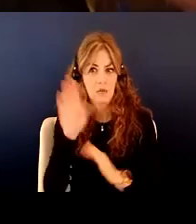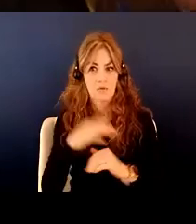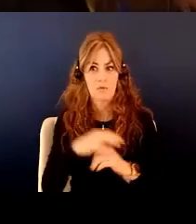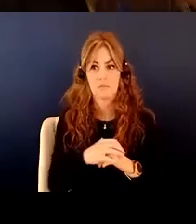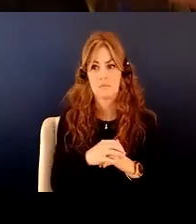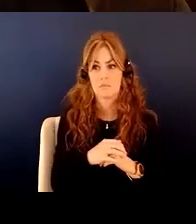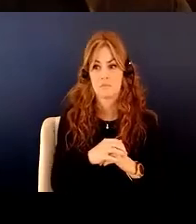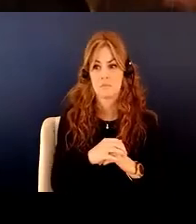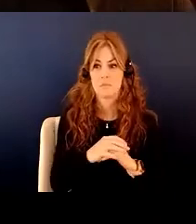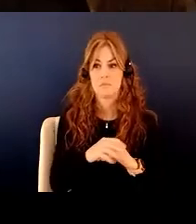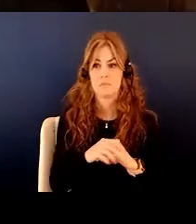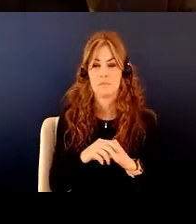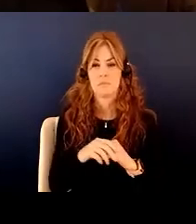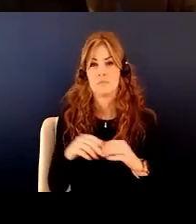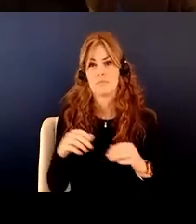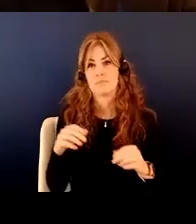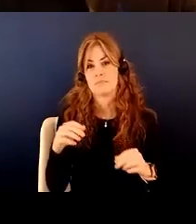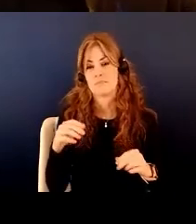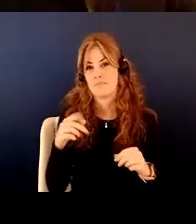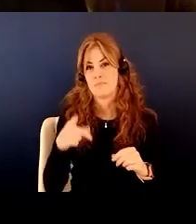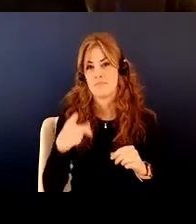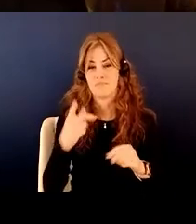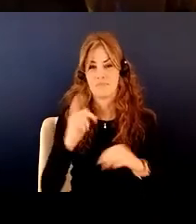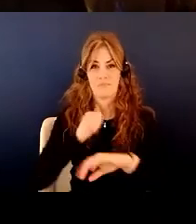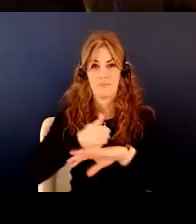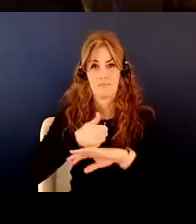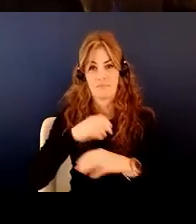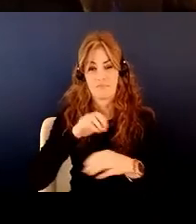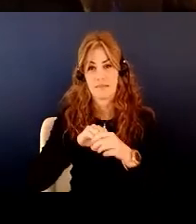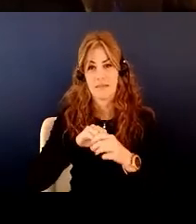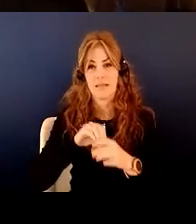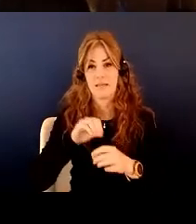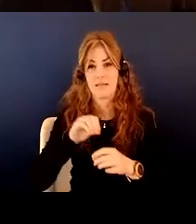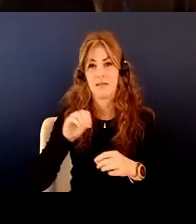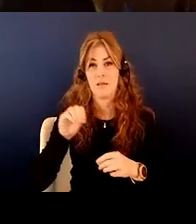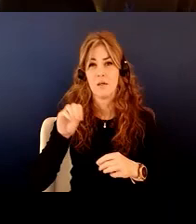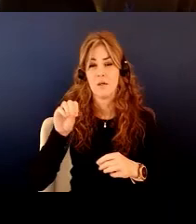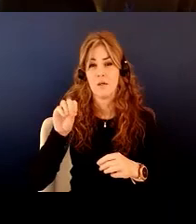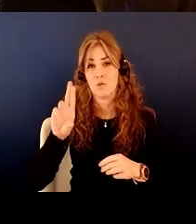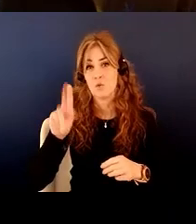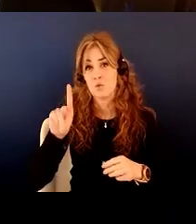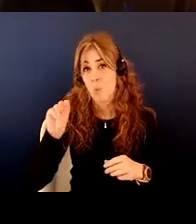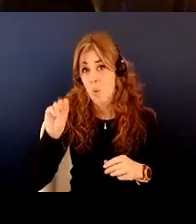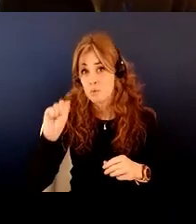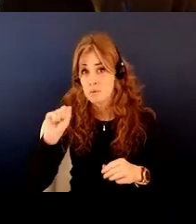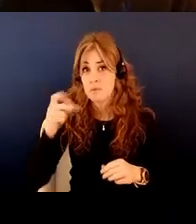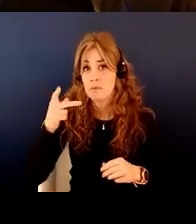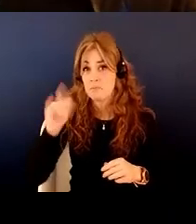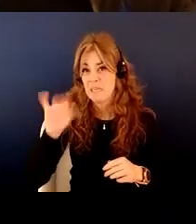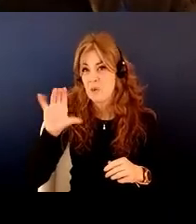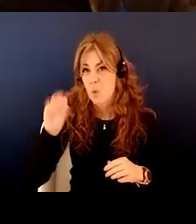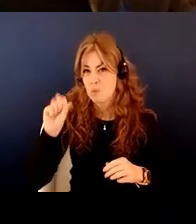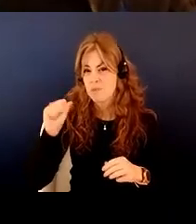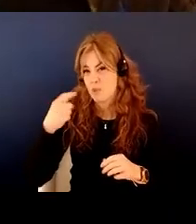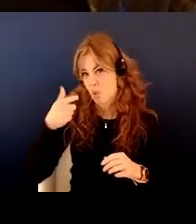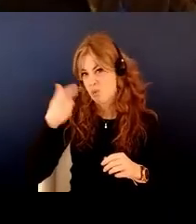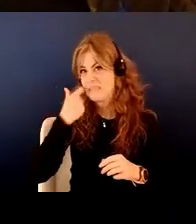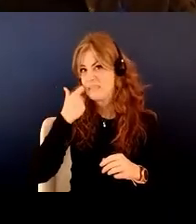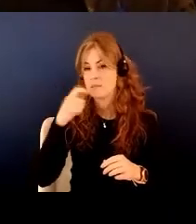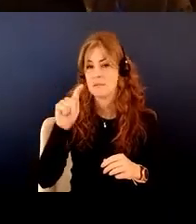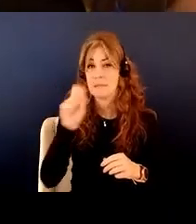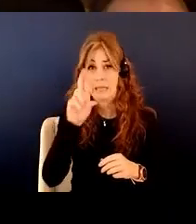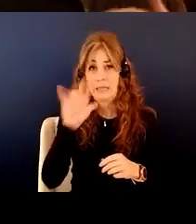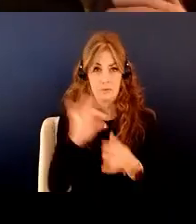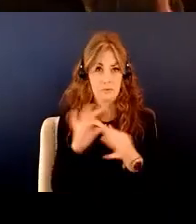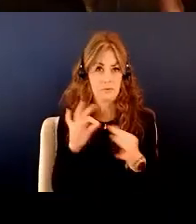build conceptual models that are grounded in those UTOS or PICOS frameworks that Terri was talking about, that